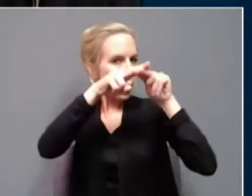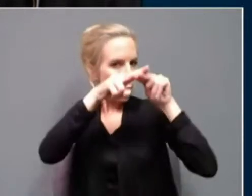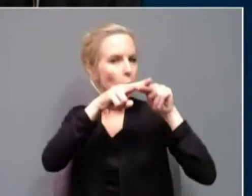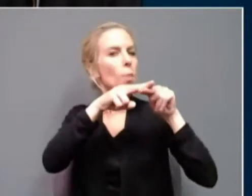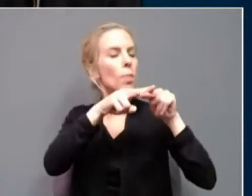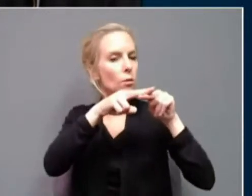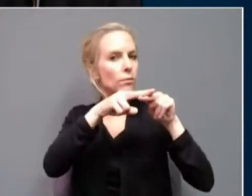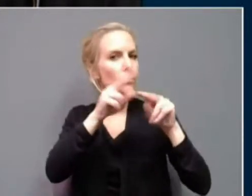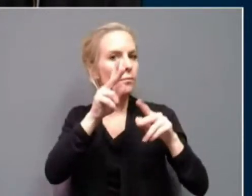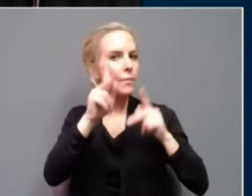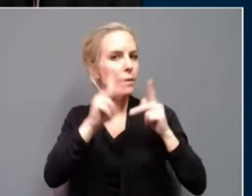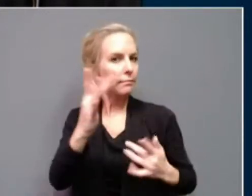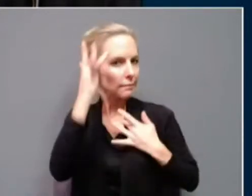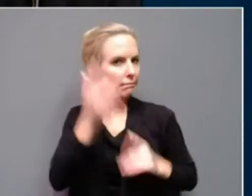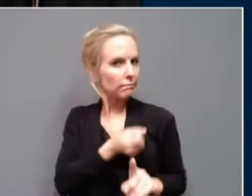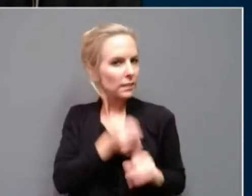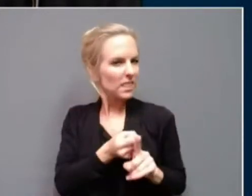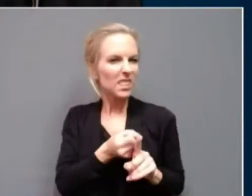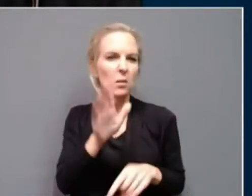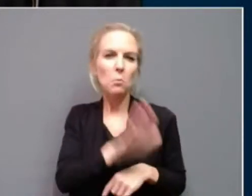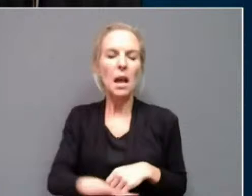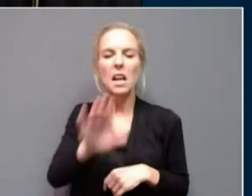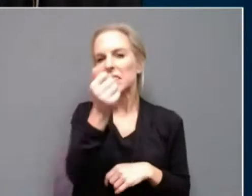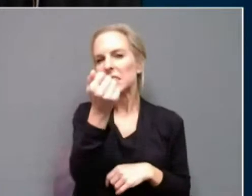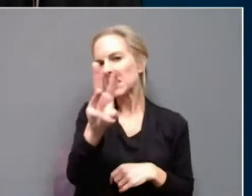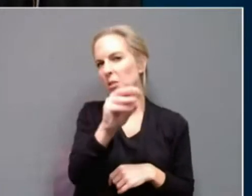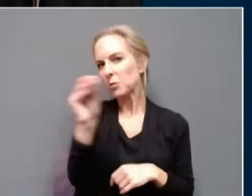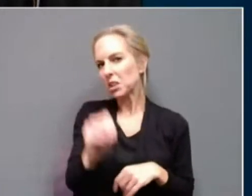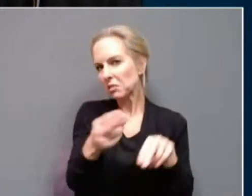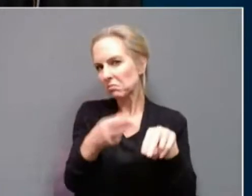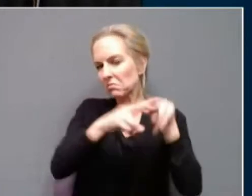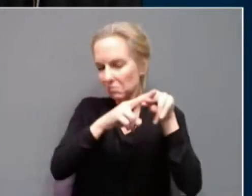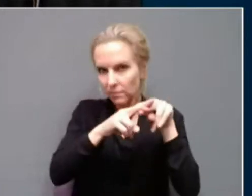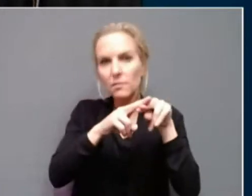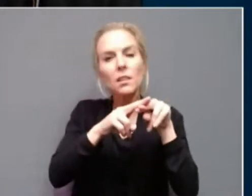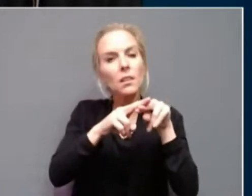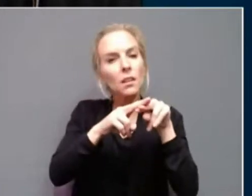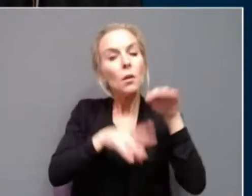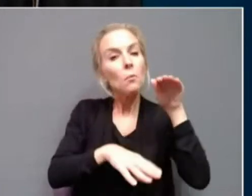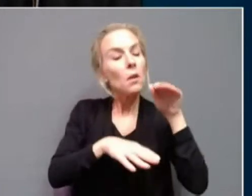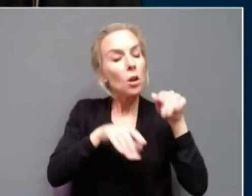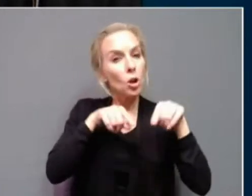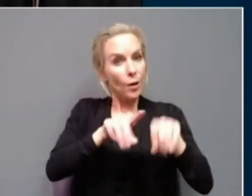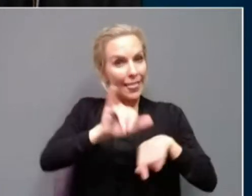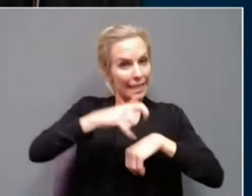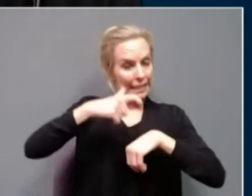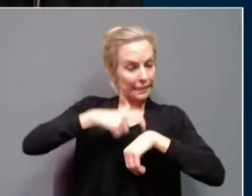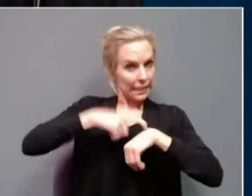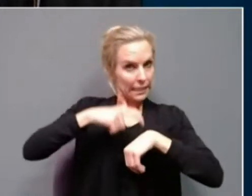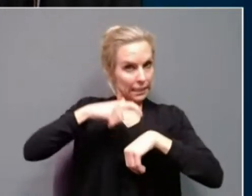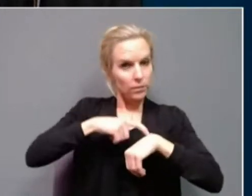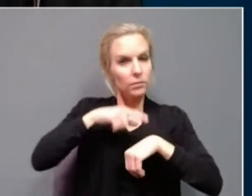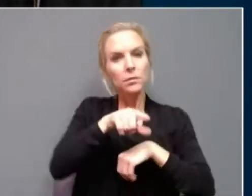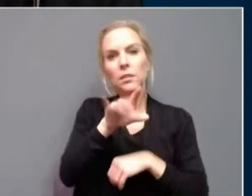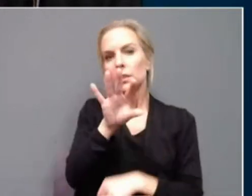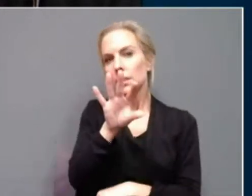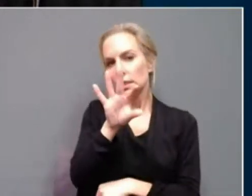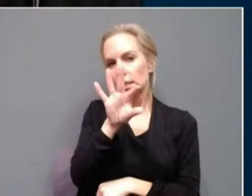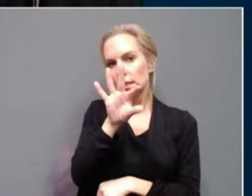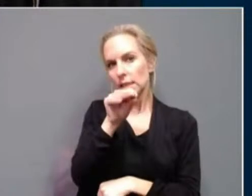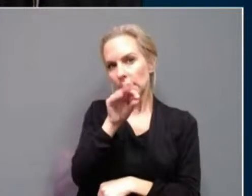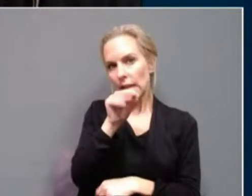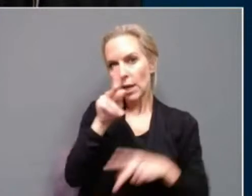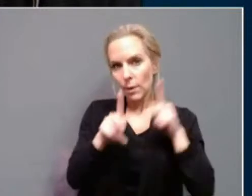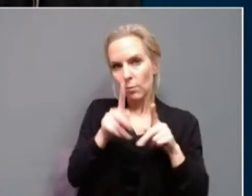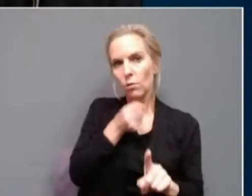about 16%. That was the max that we had gotten to. At that point in time, we had 90 COVID admissions